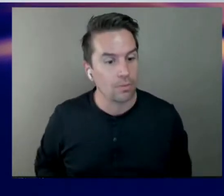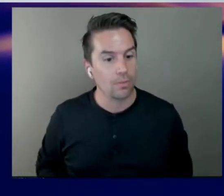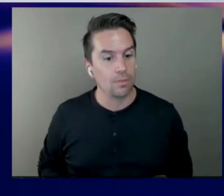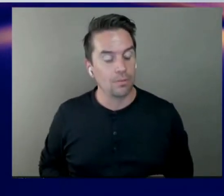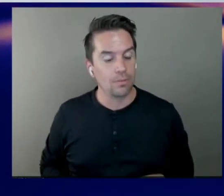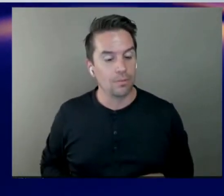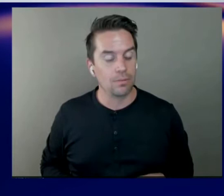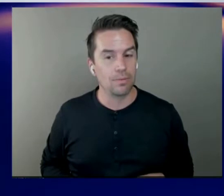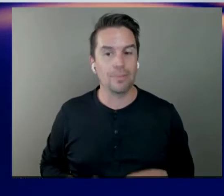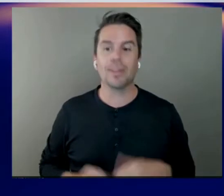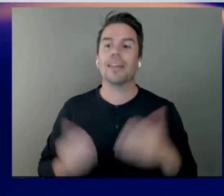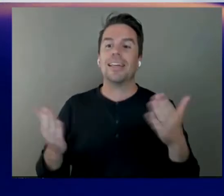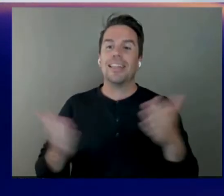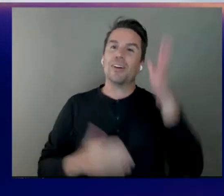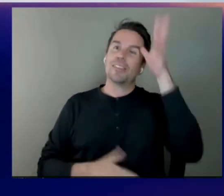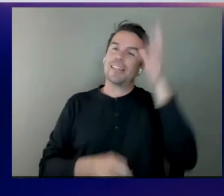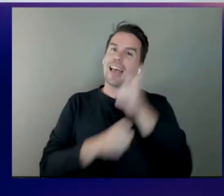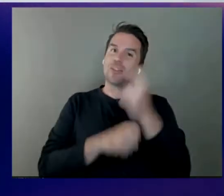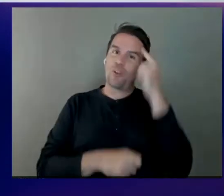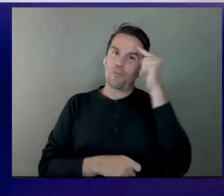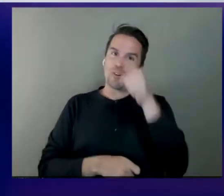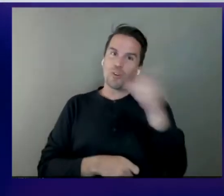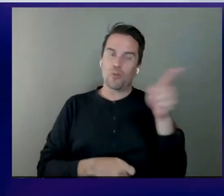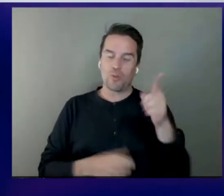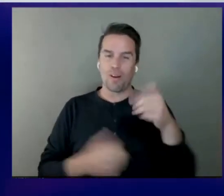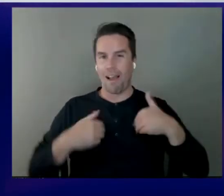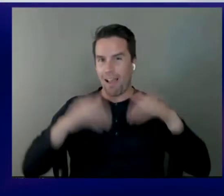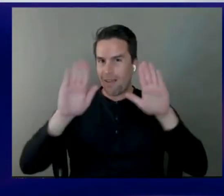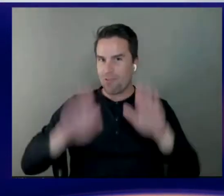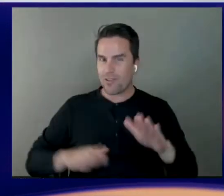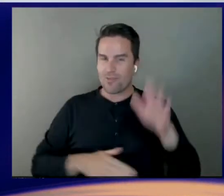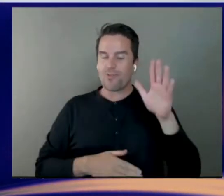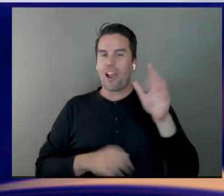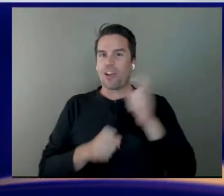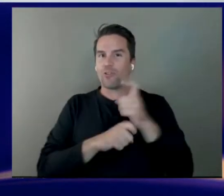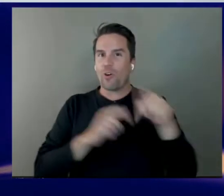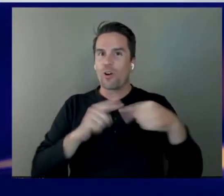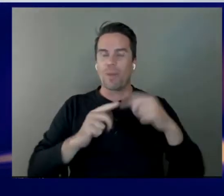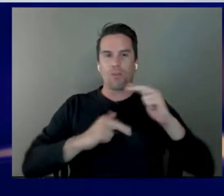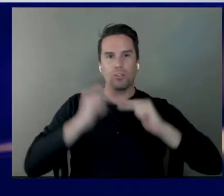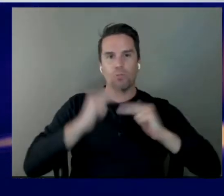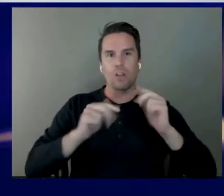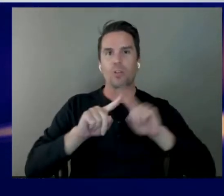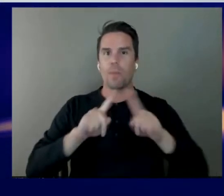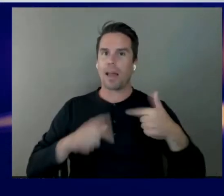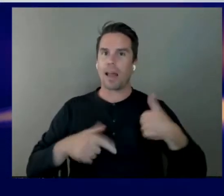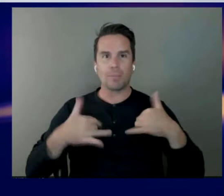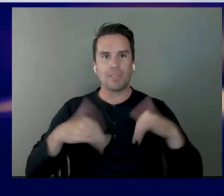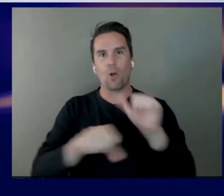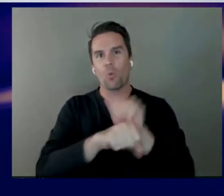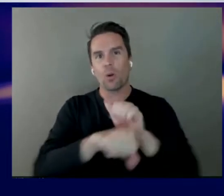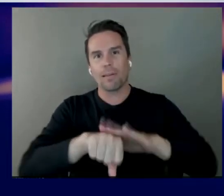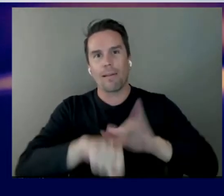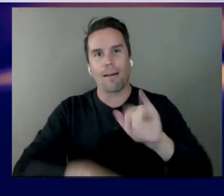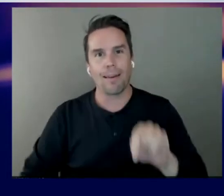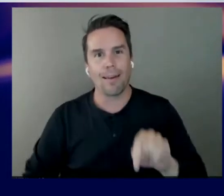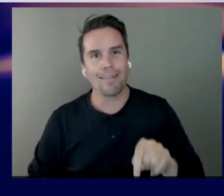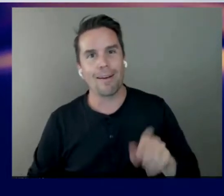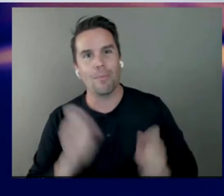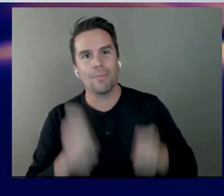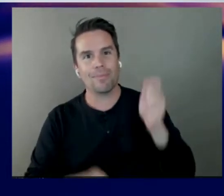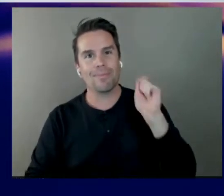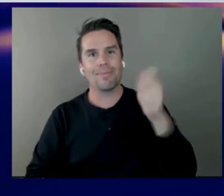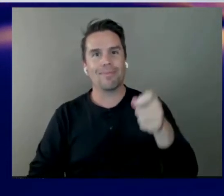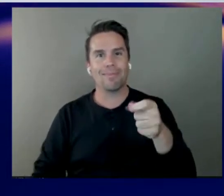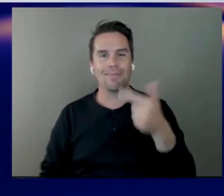Here is a dad joke for you. I have got a great joke about construction, but I am still working on it. Oh, perfect dad joke.